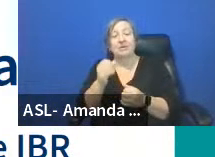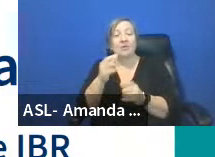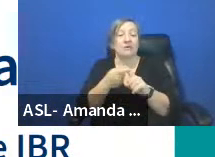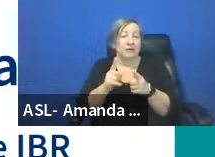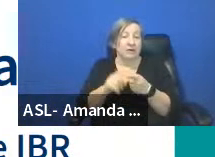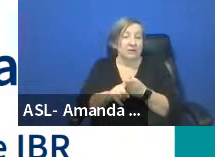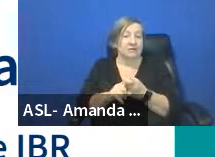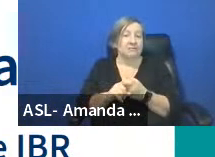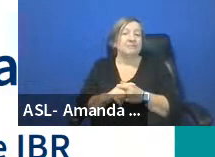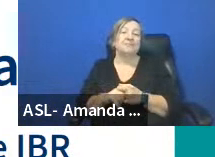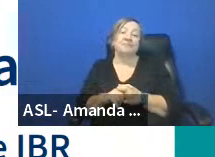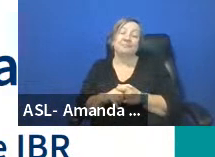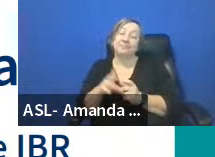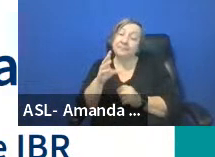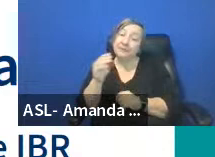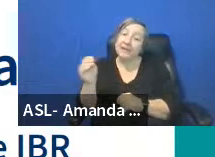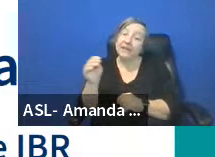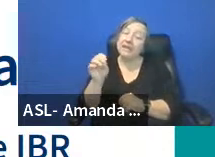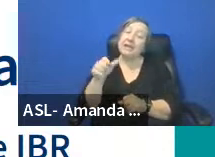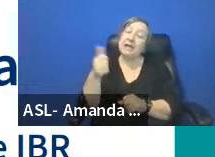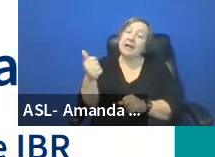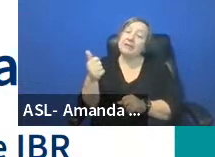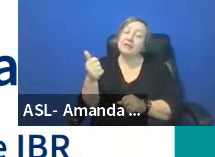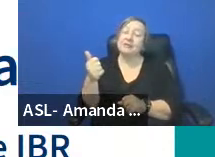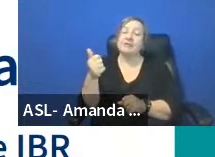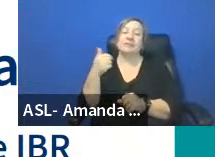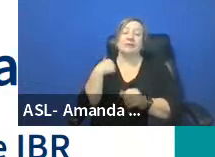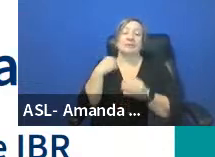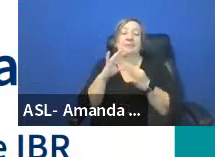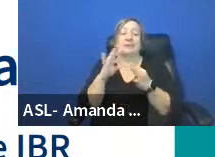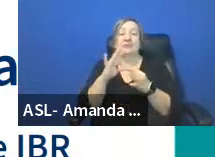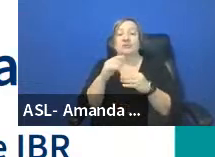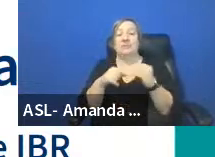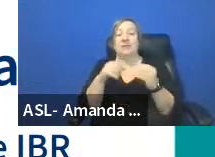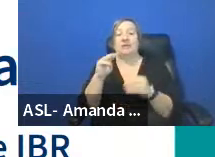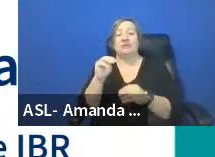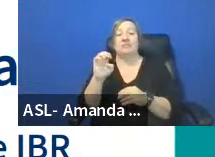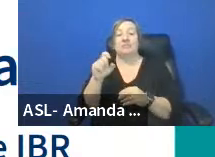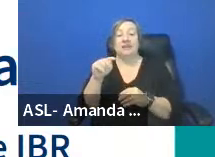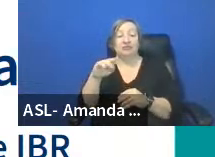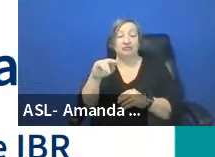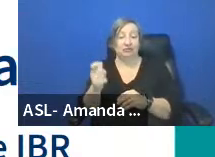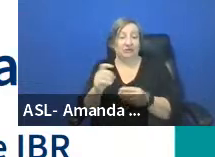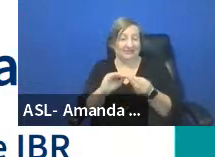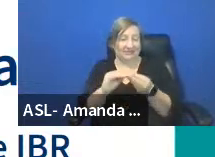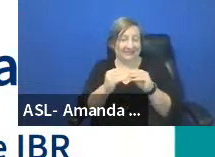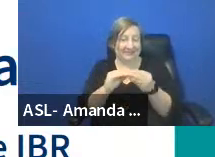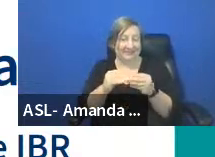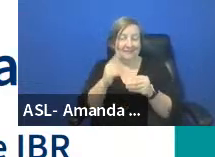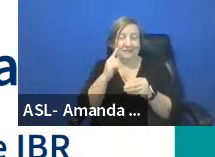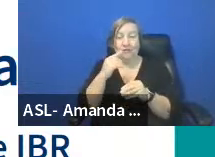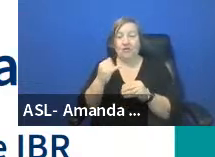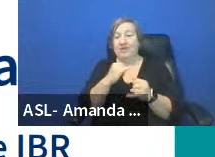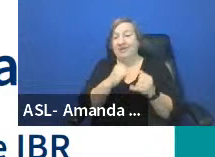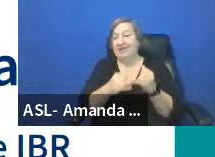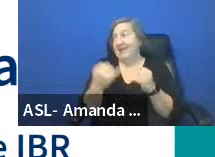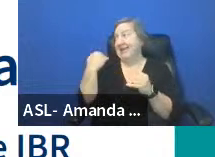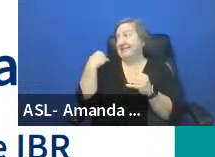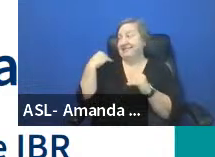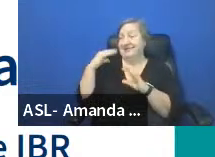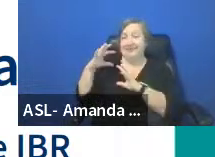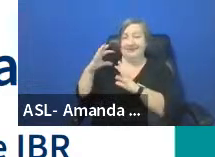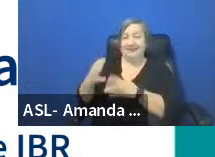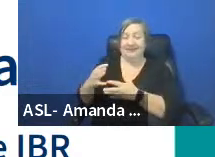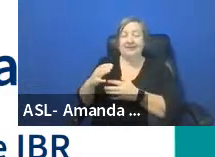friend. And then the other thing I would mention in terms of the metrics for our last round,